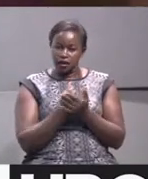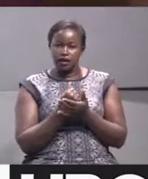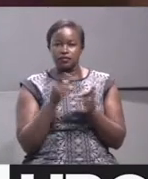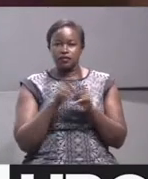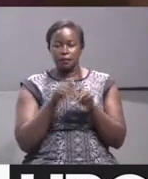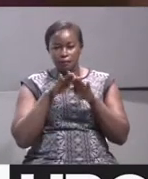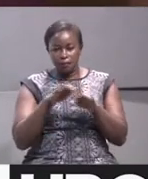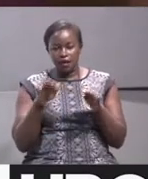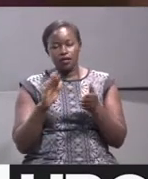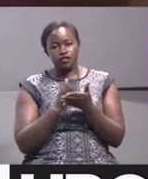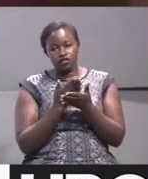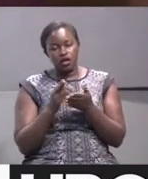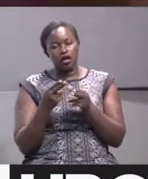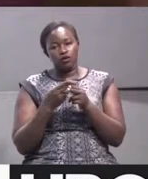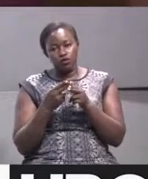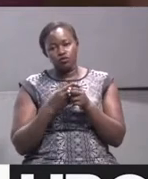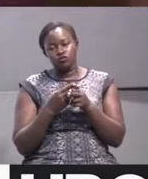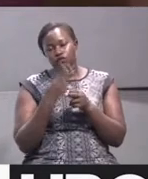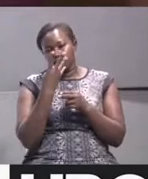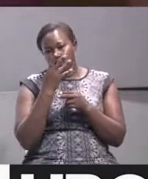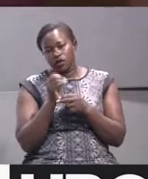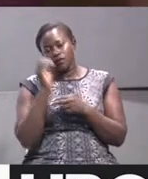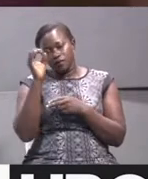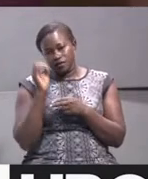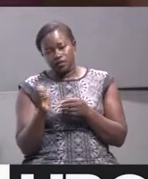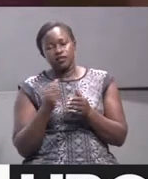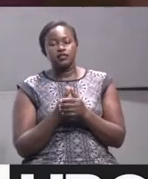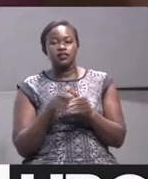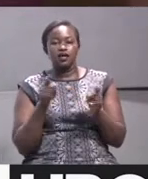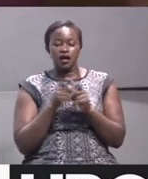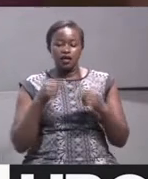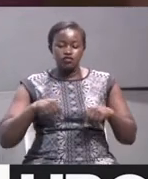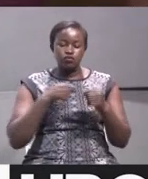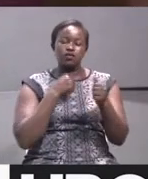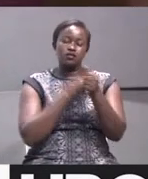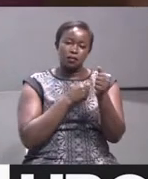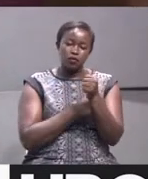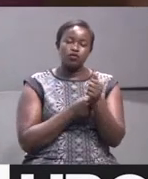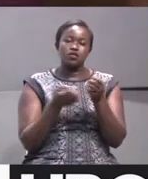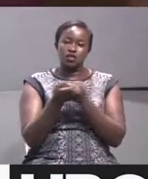share close to 40%. As we support the economy.